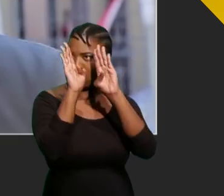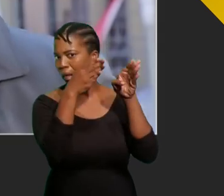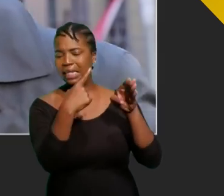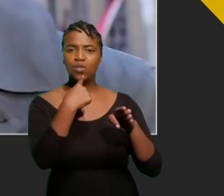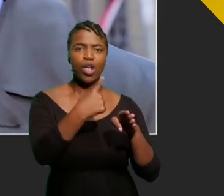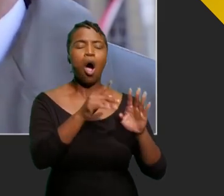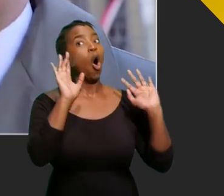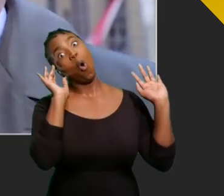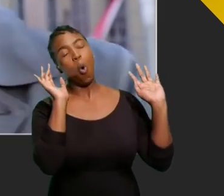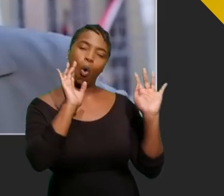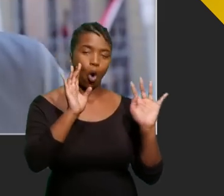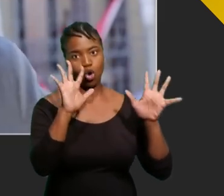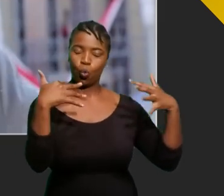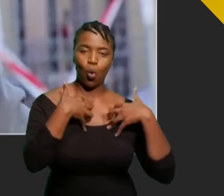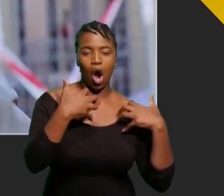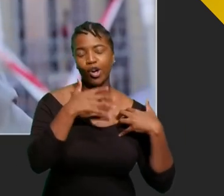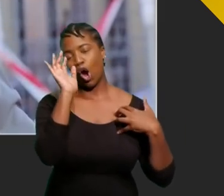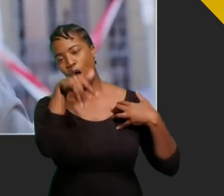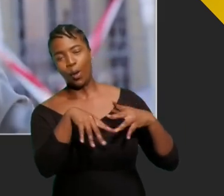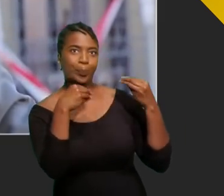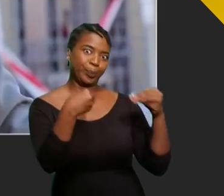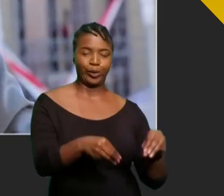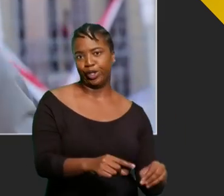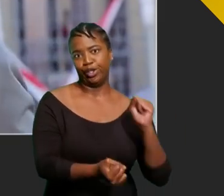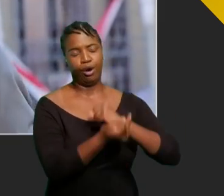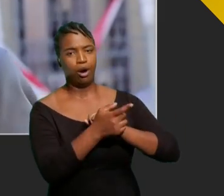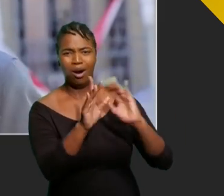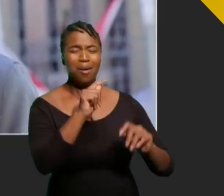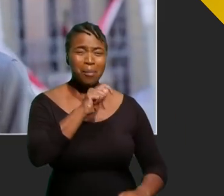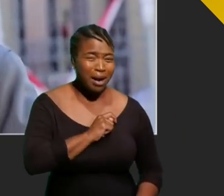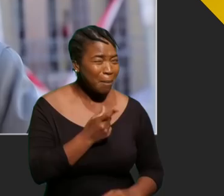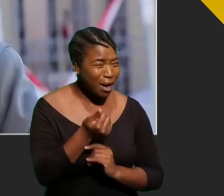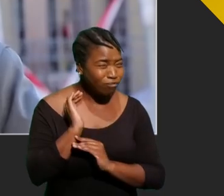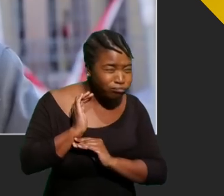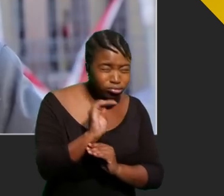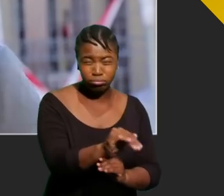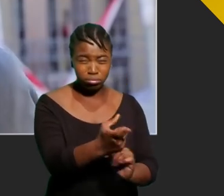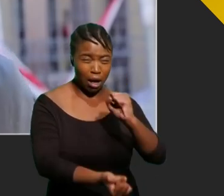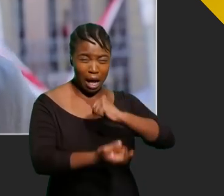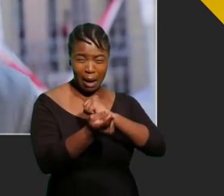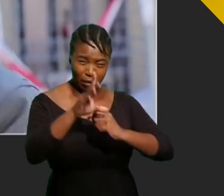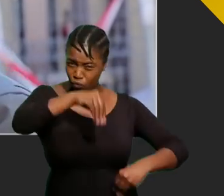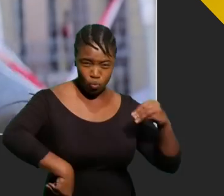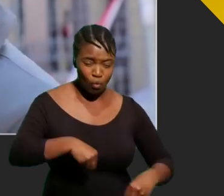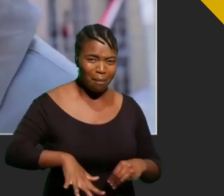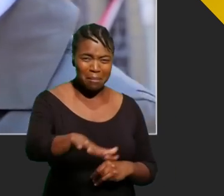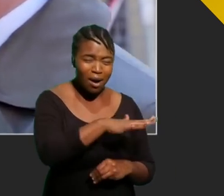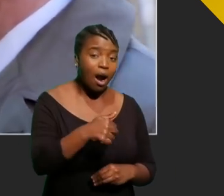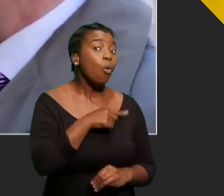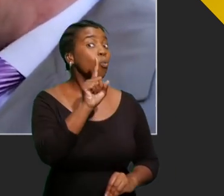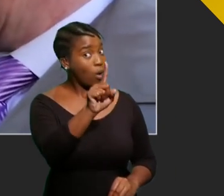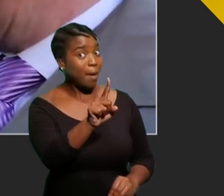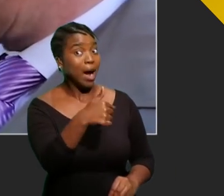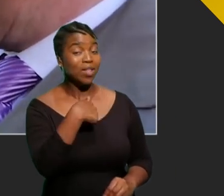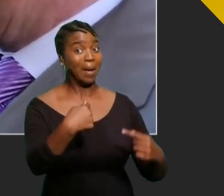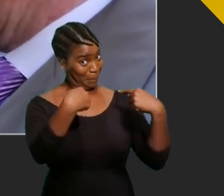and say, oh, by the way, don't worry about that nasty little business where trillions were siphoned off in a very corrupt environment, of which, by the